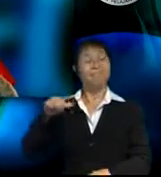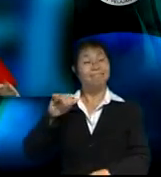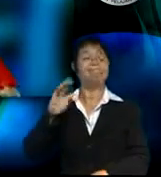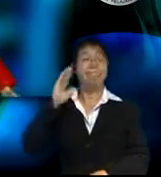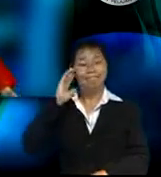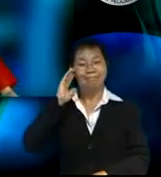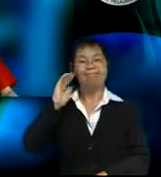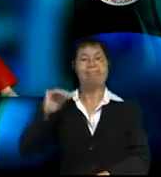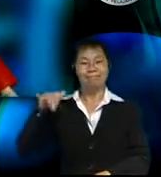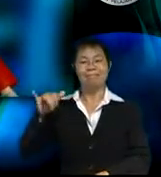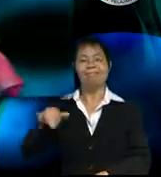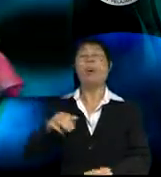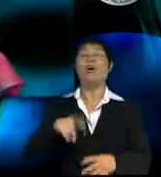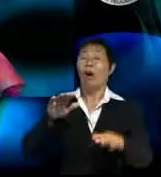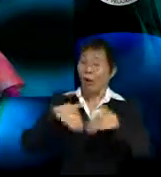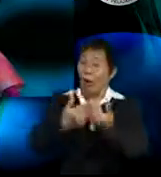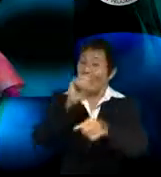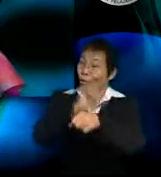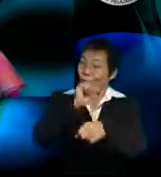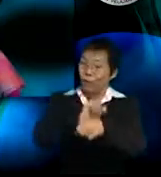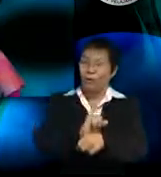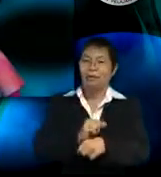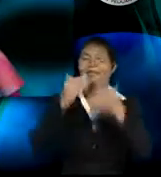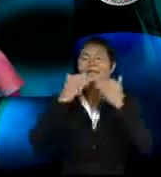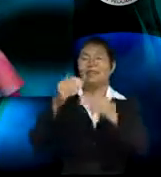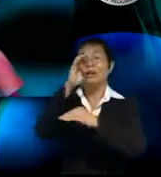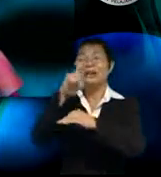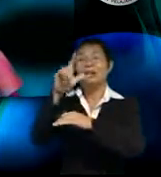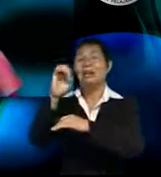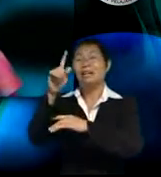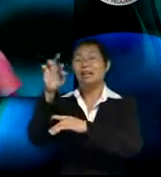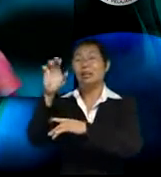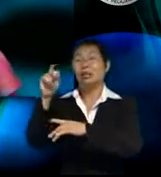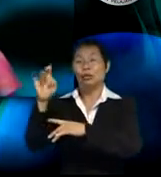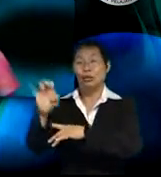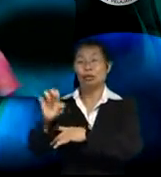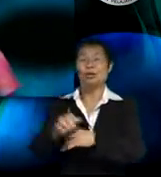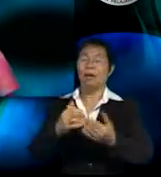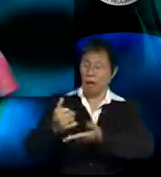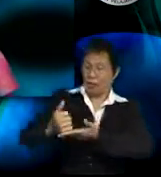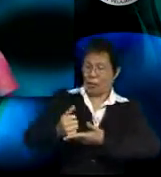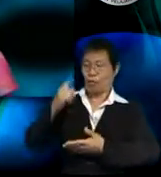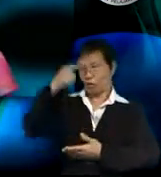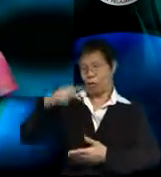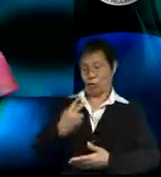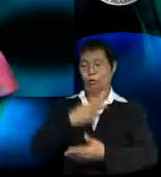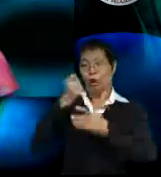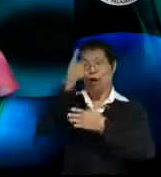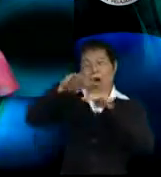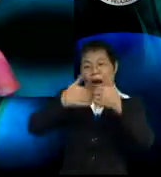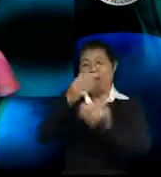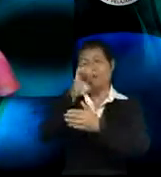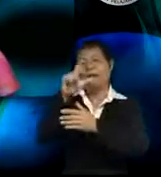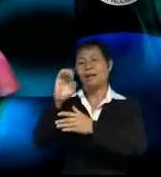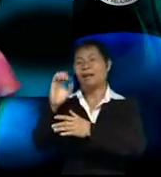So that's how it works. Thank you, Electro. It is really very helpful for us to understand how electrolysis